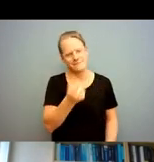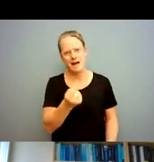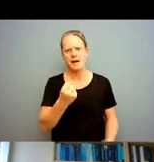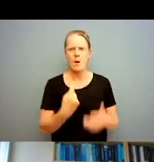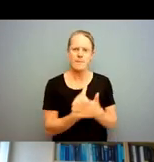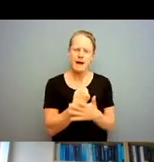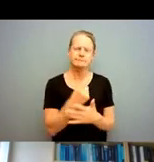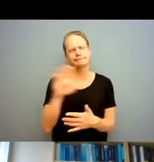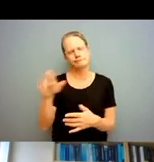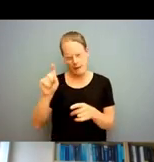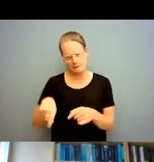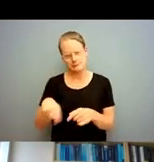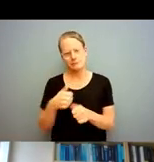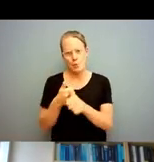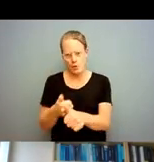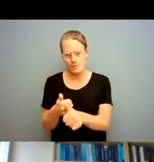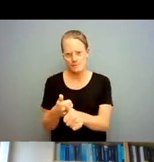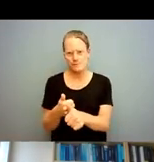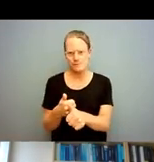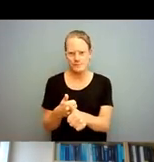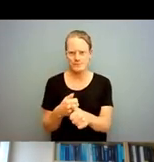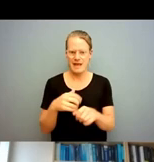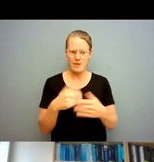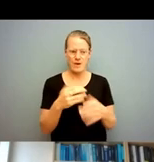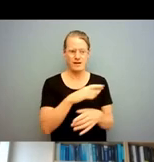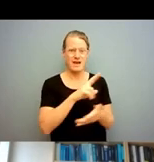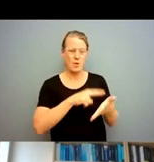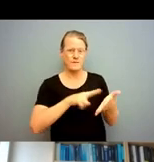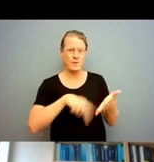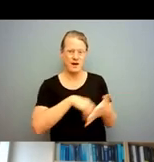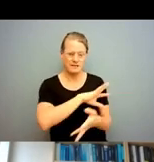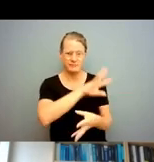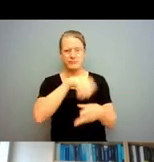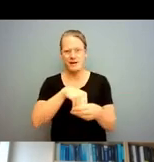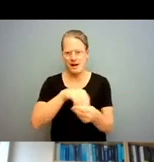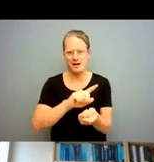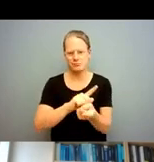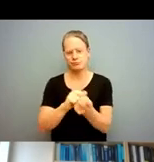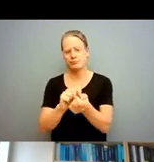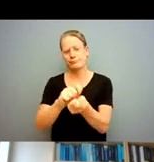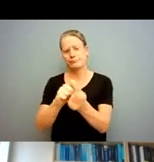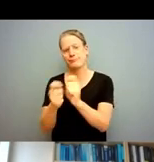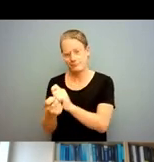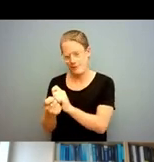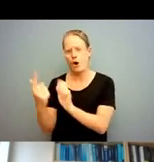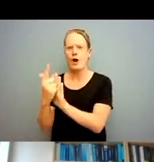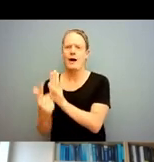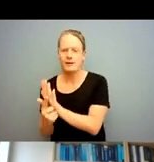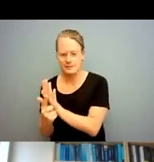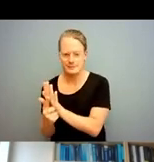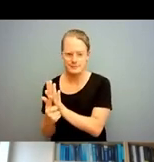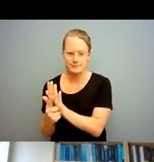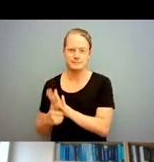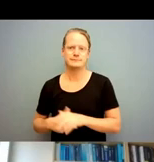through legislation, through their policies, through strategies, for instance, the High North strategies,